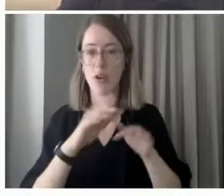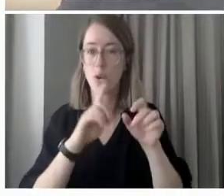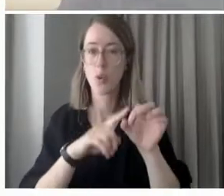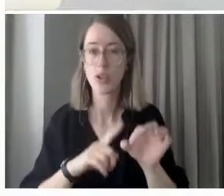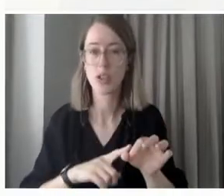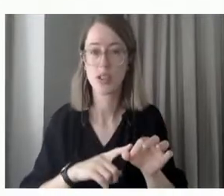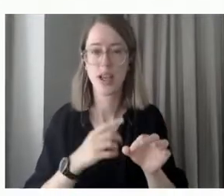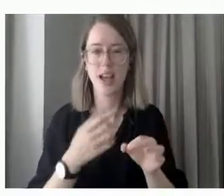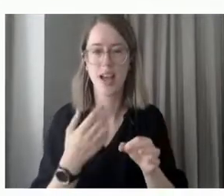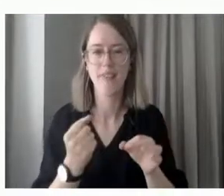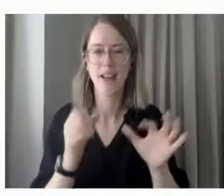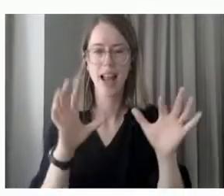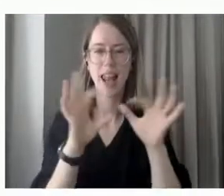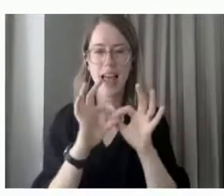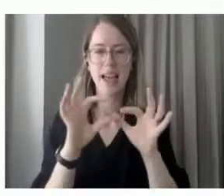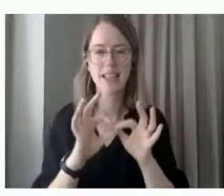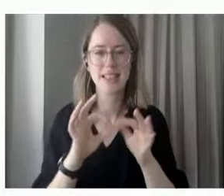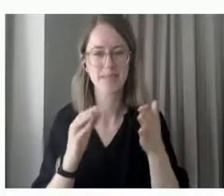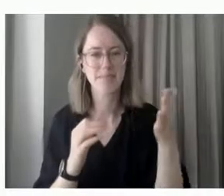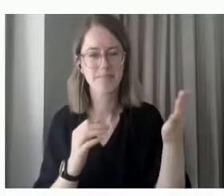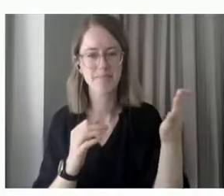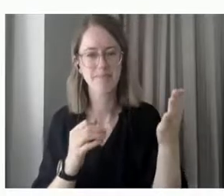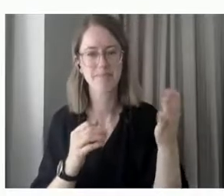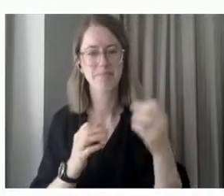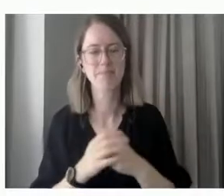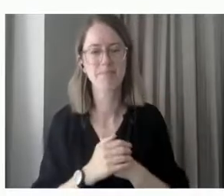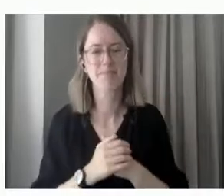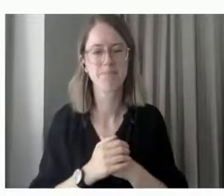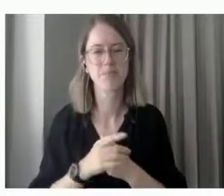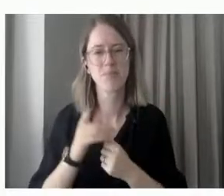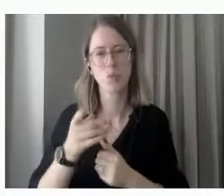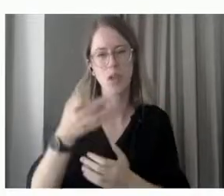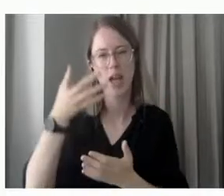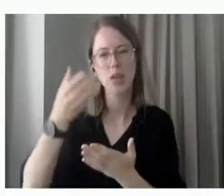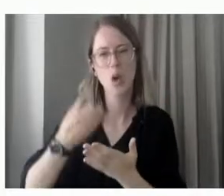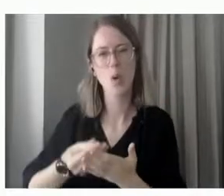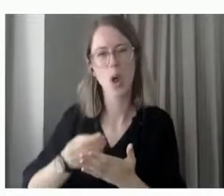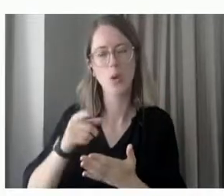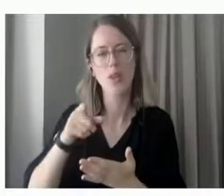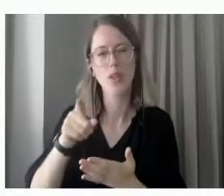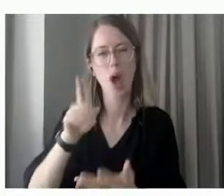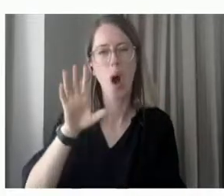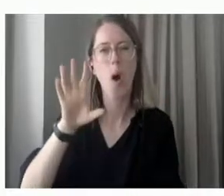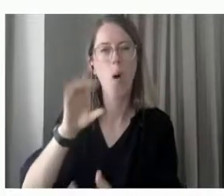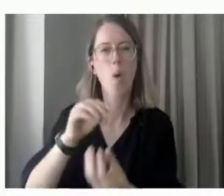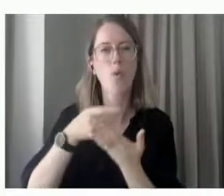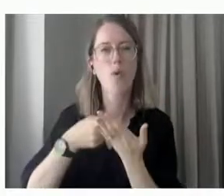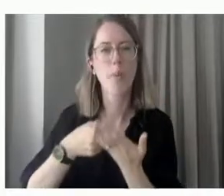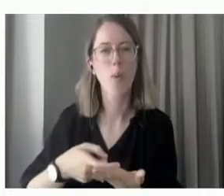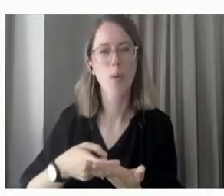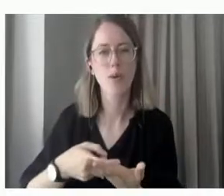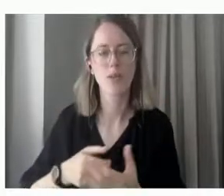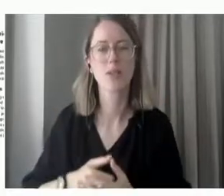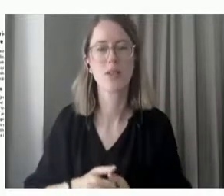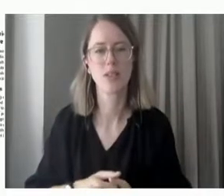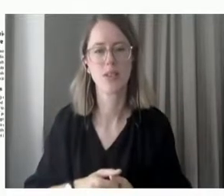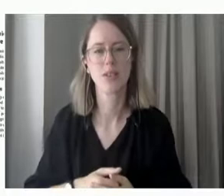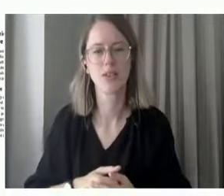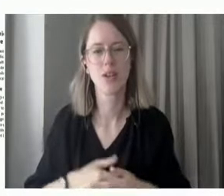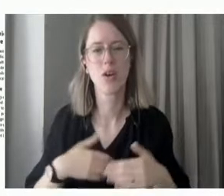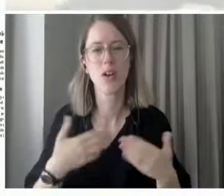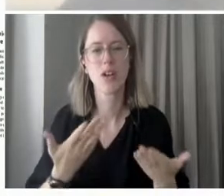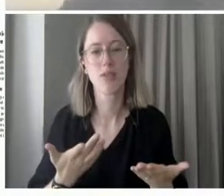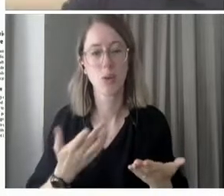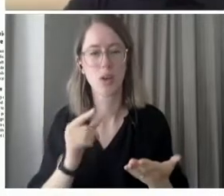links there. There's also the downloadable link for the whole report. And I'll give you a little glimpse of